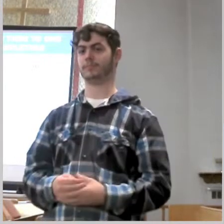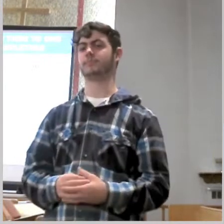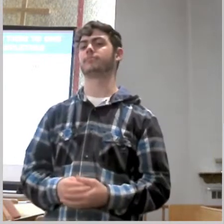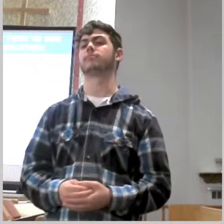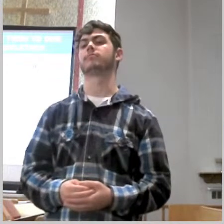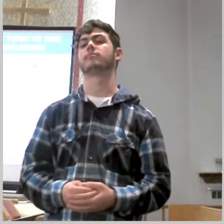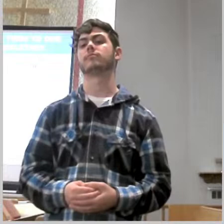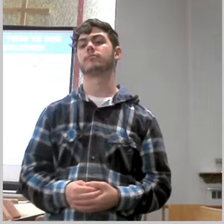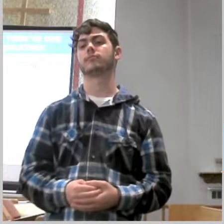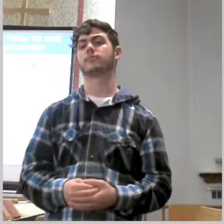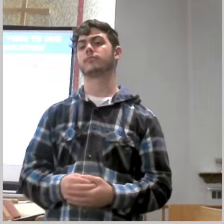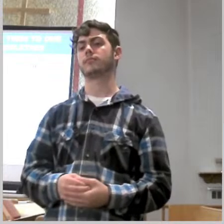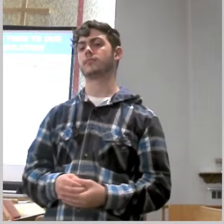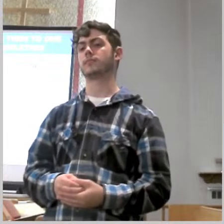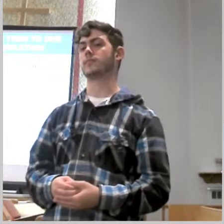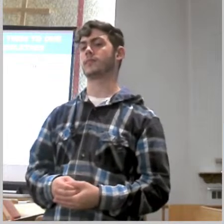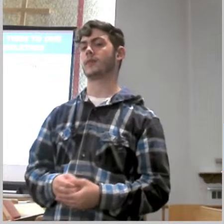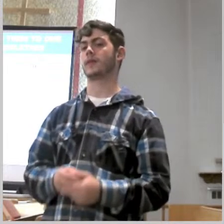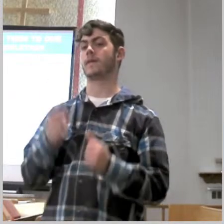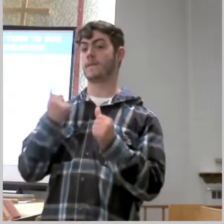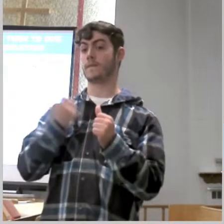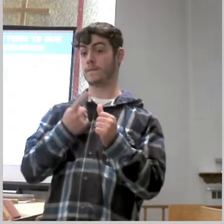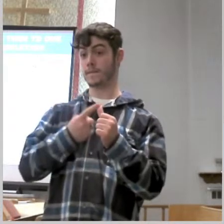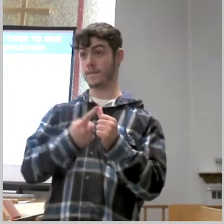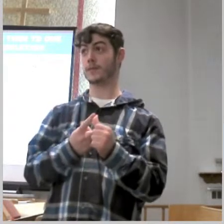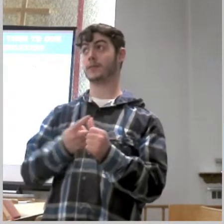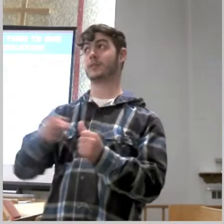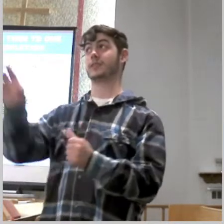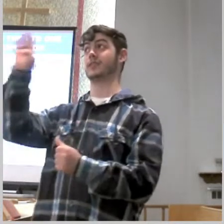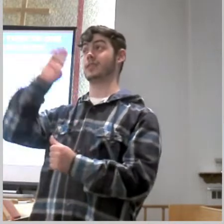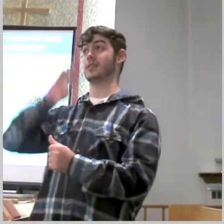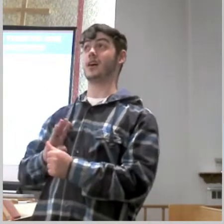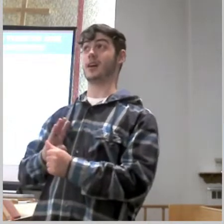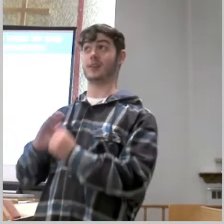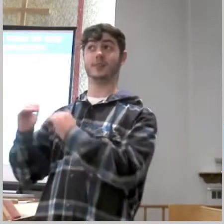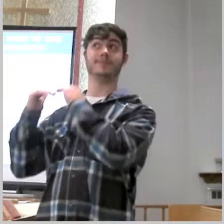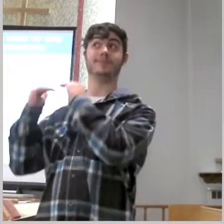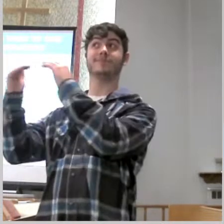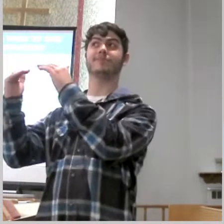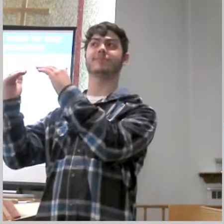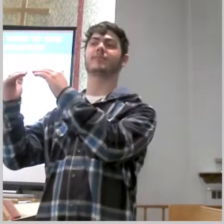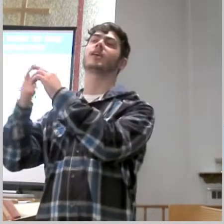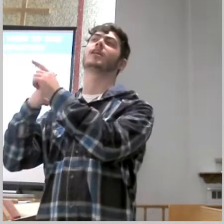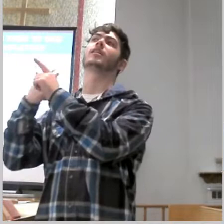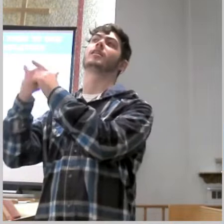statement. It's a logical statement, right? First to God, then to